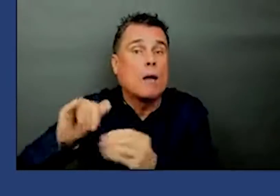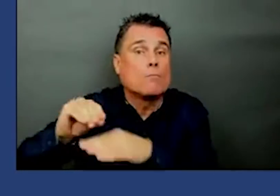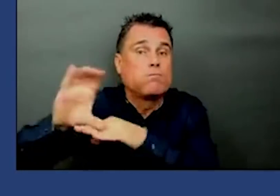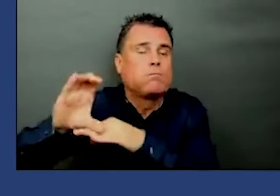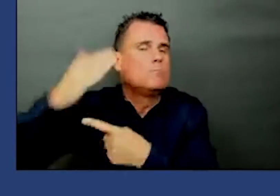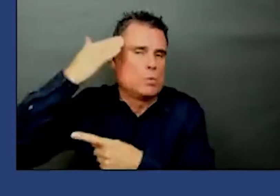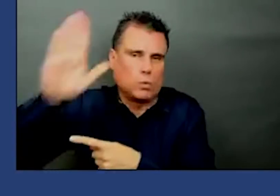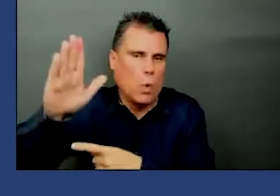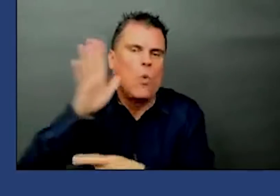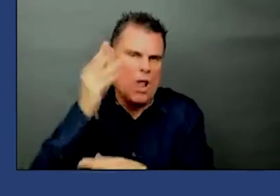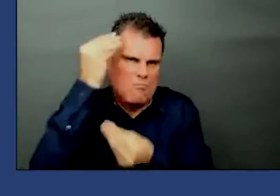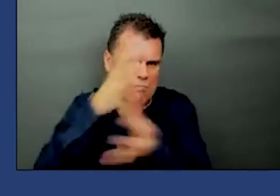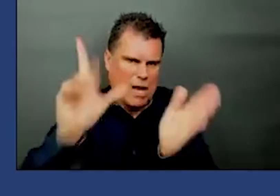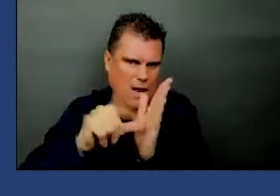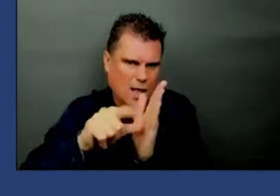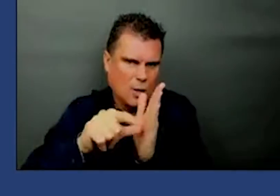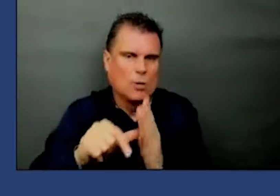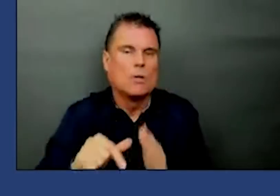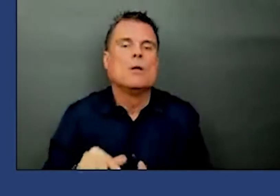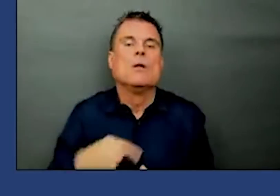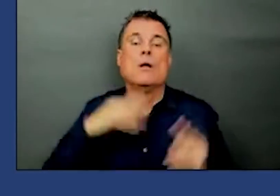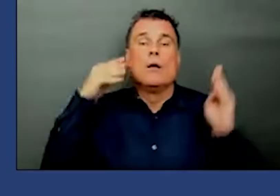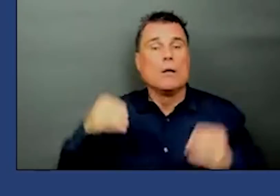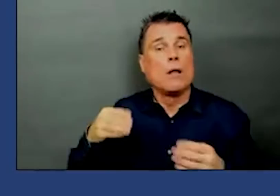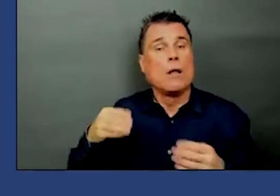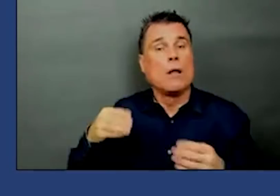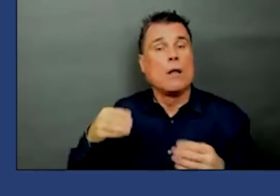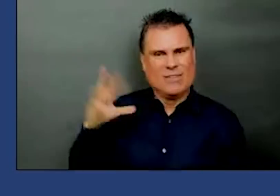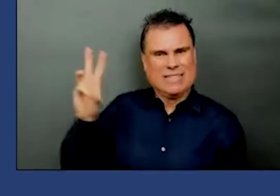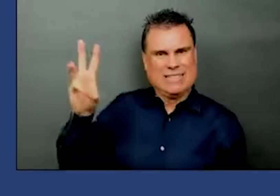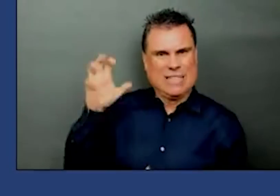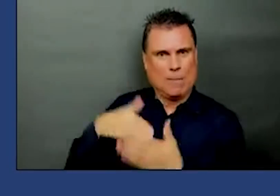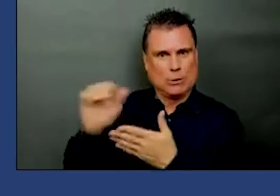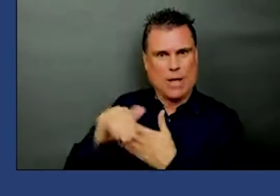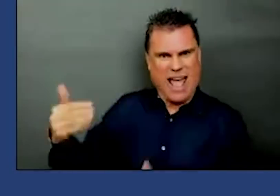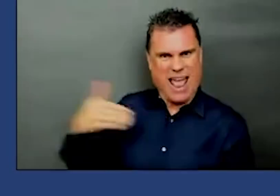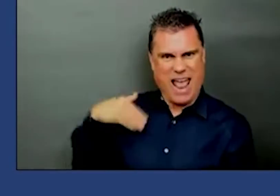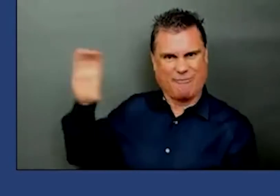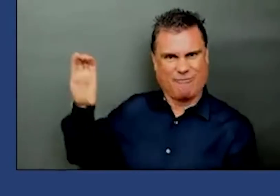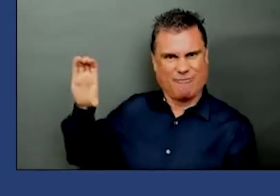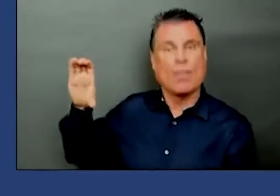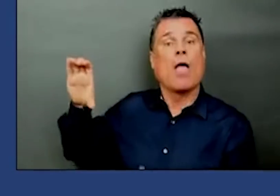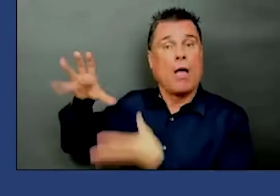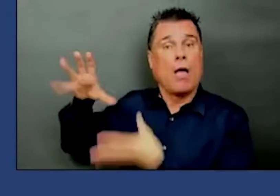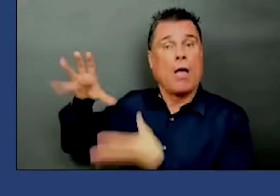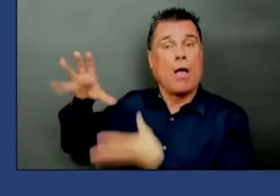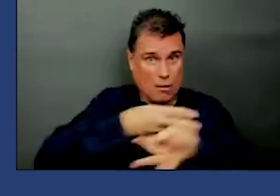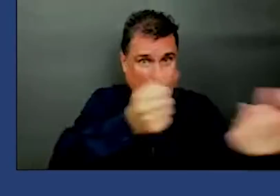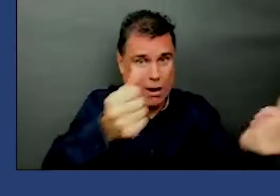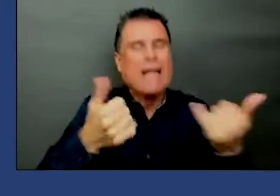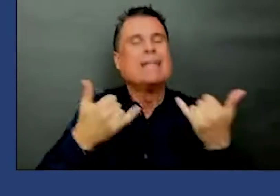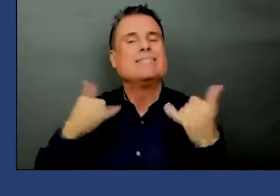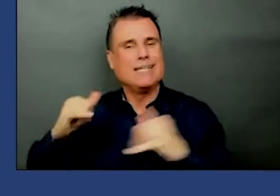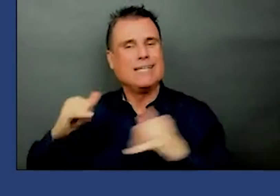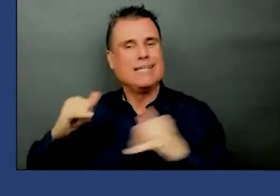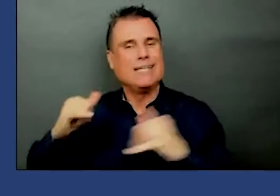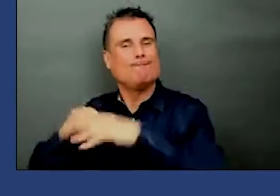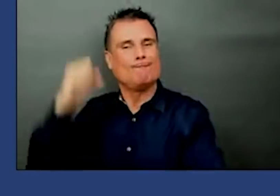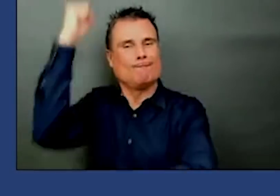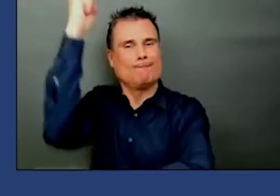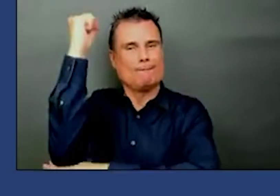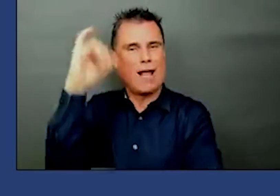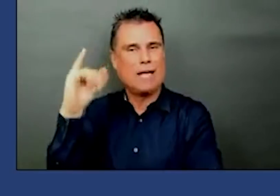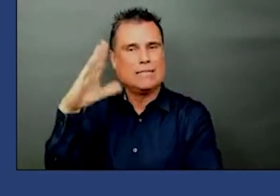longer range, when our service plan is released, you asked about our MCT, our minimal capital test. So the